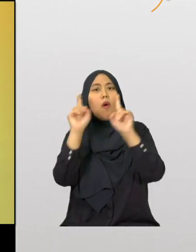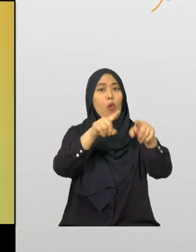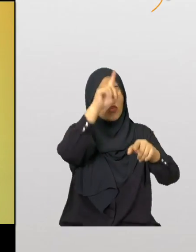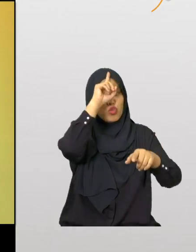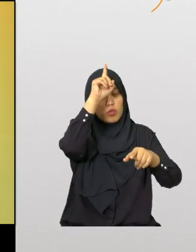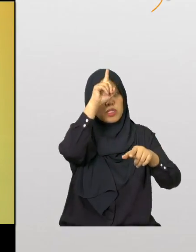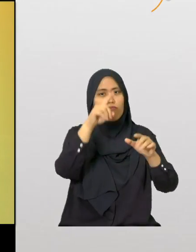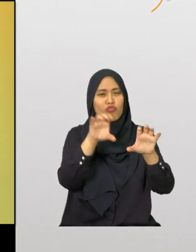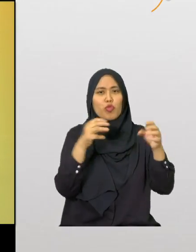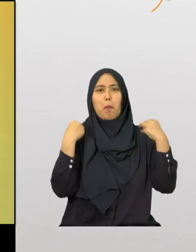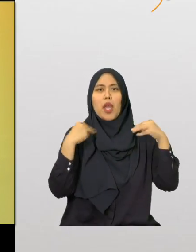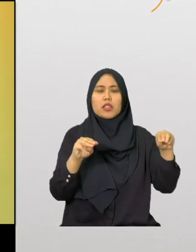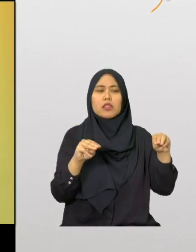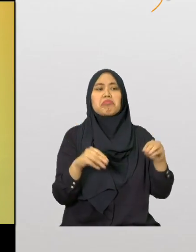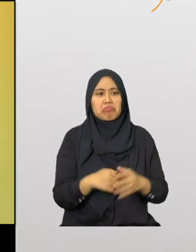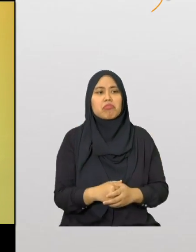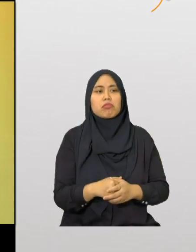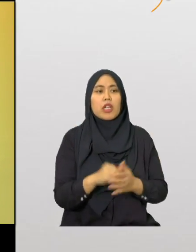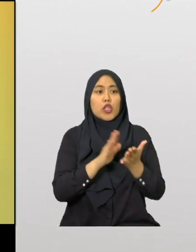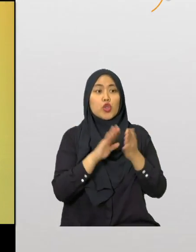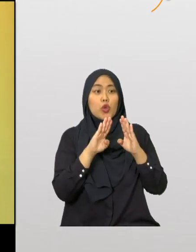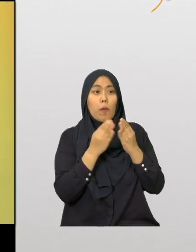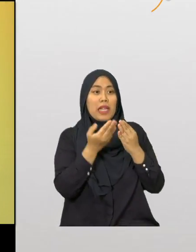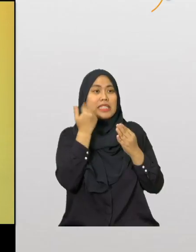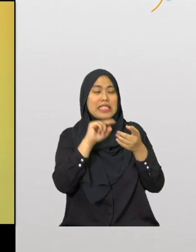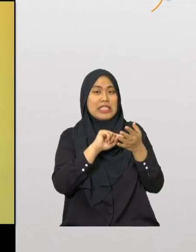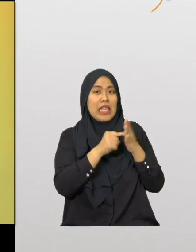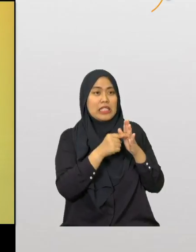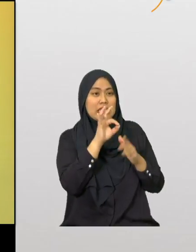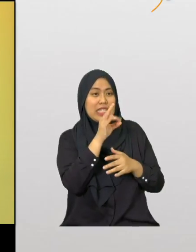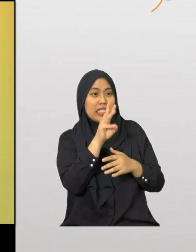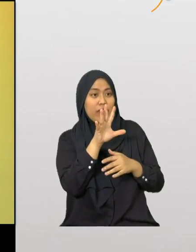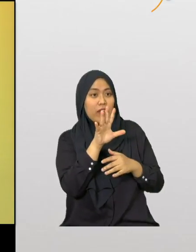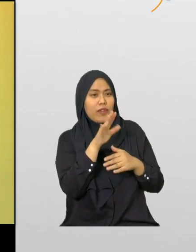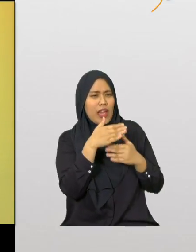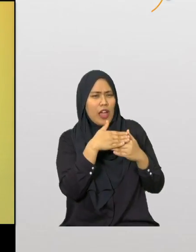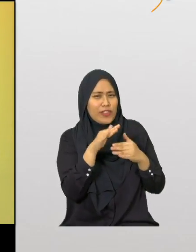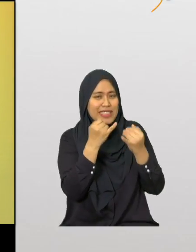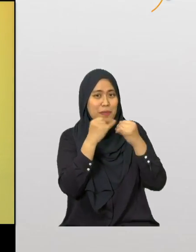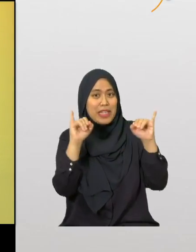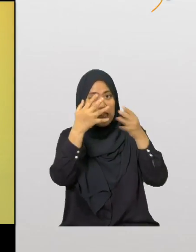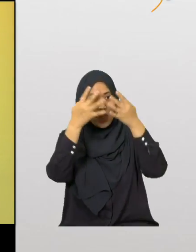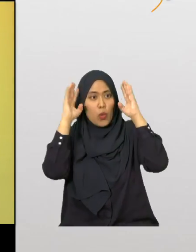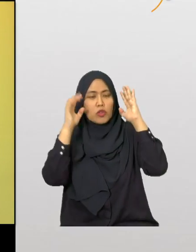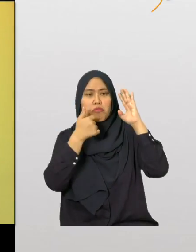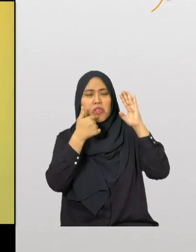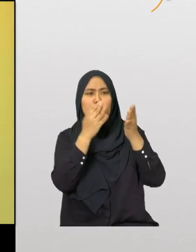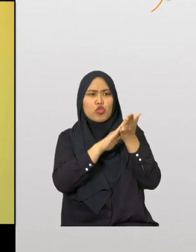School band started in 1965. Soon after we became independent, Mr. Lee Kuan Yew made school bands a